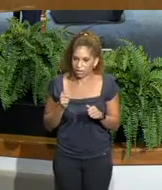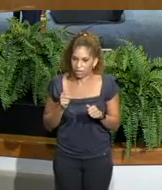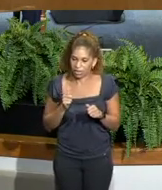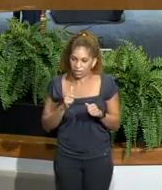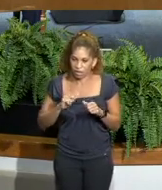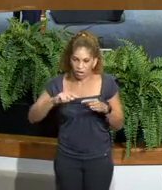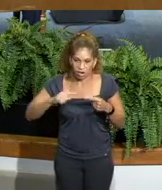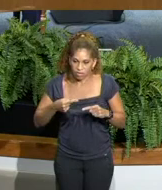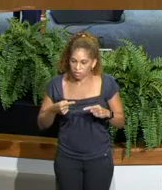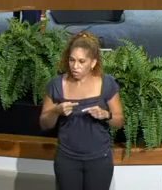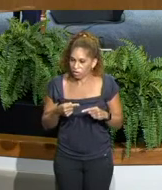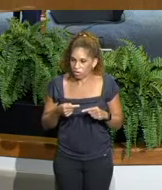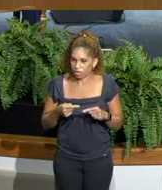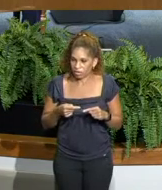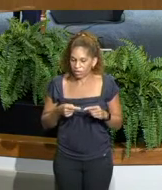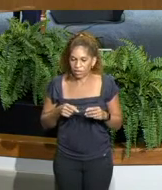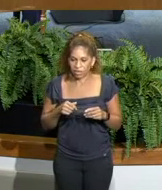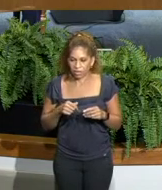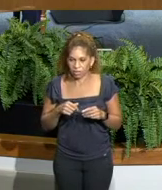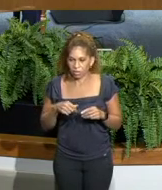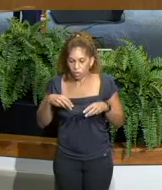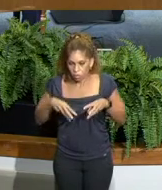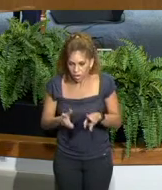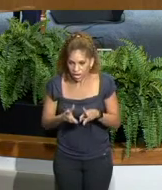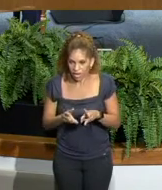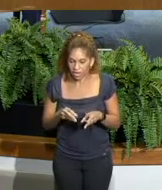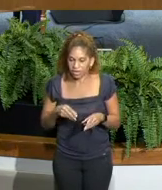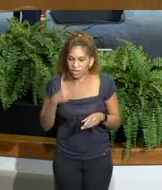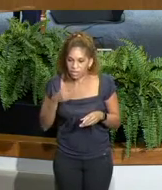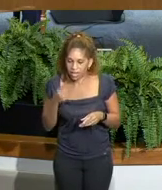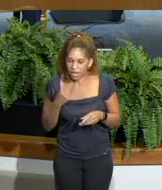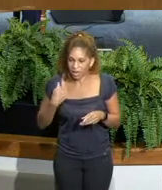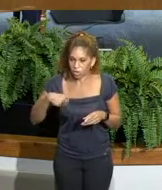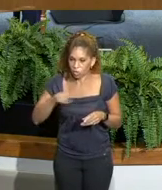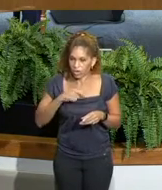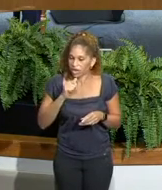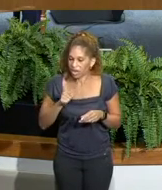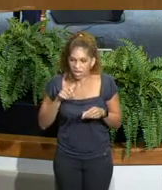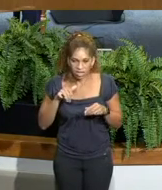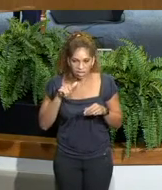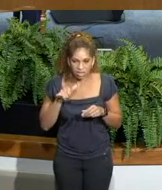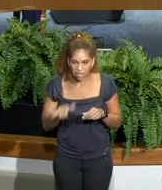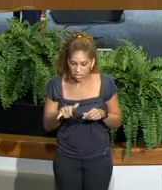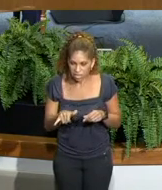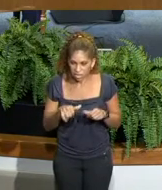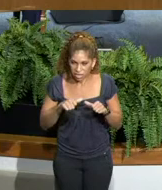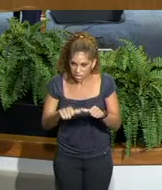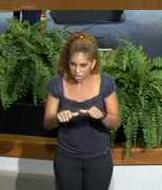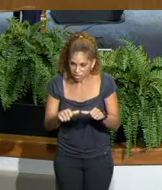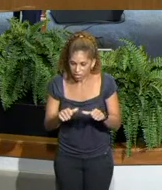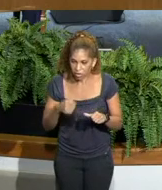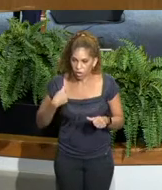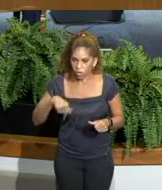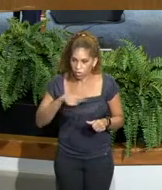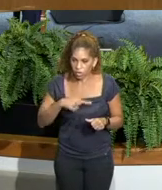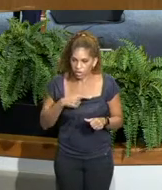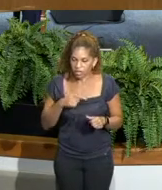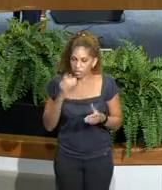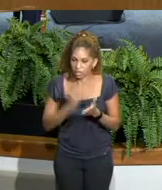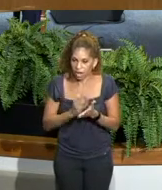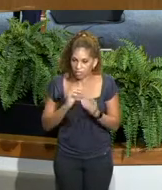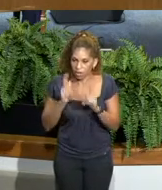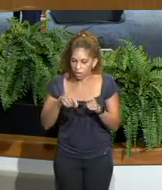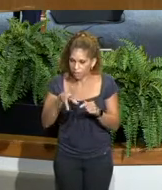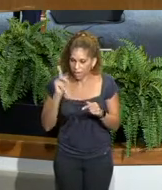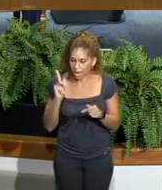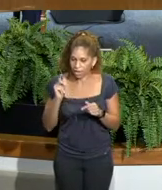we won't stay in this pool of misery. And we have to refuse to go backwards anymore. That's what